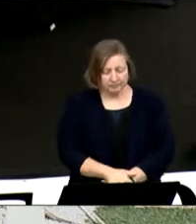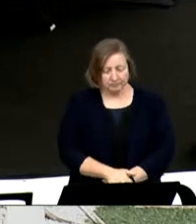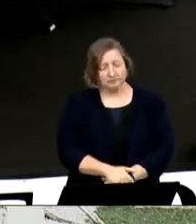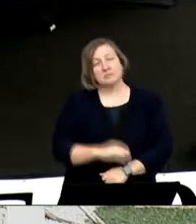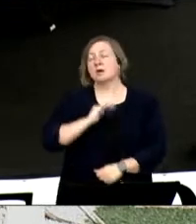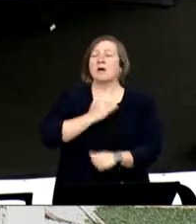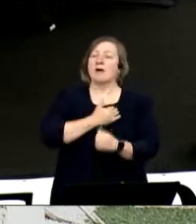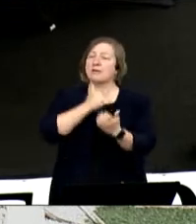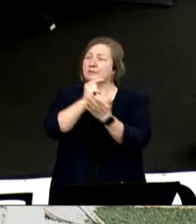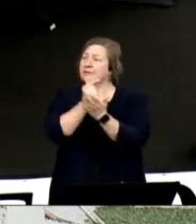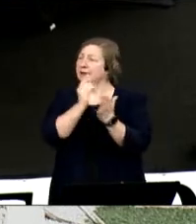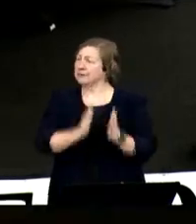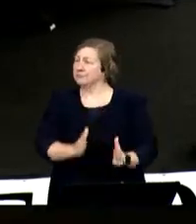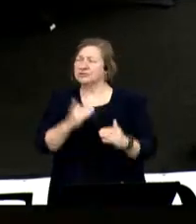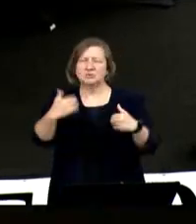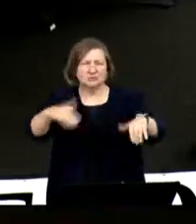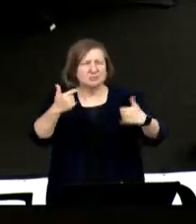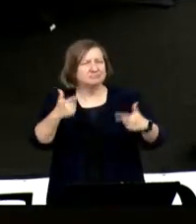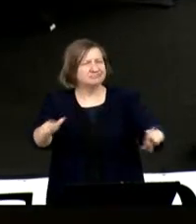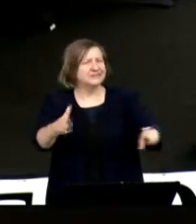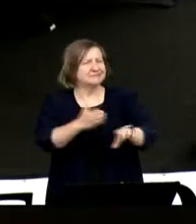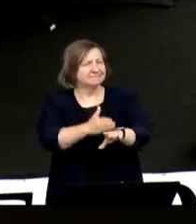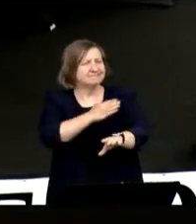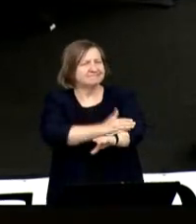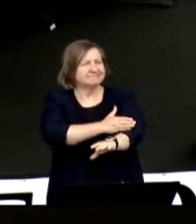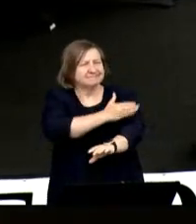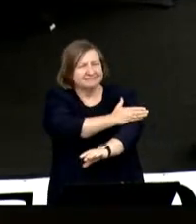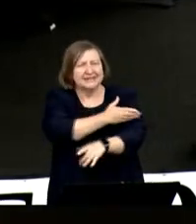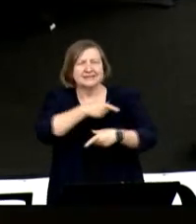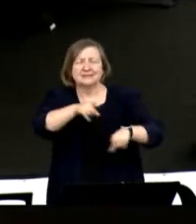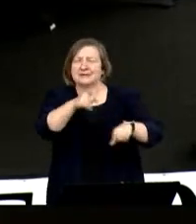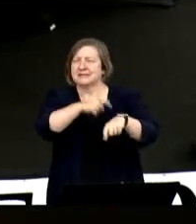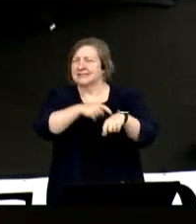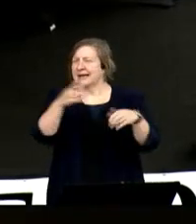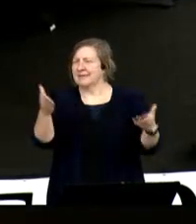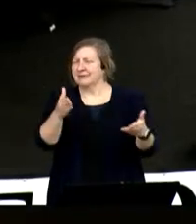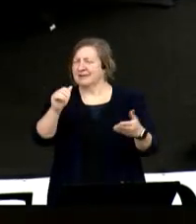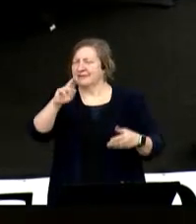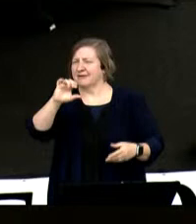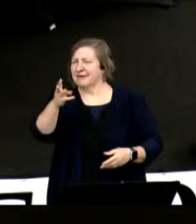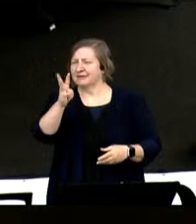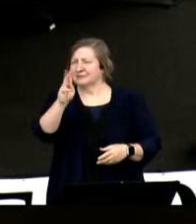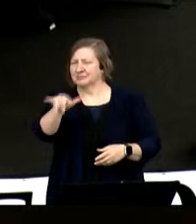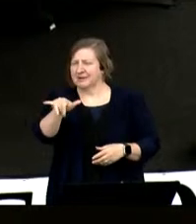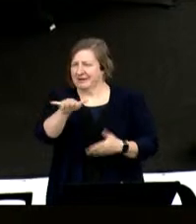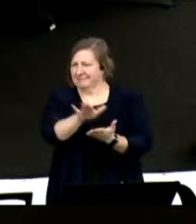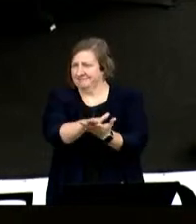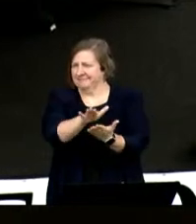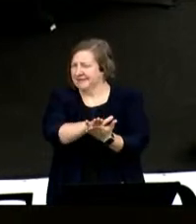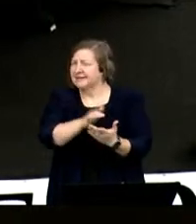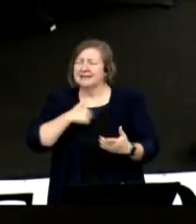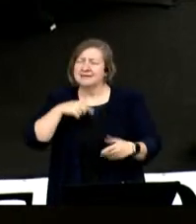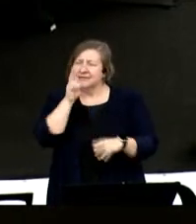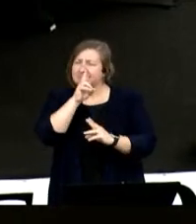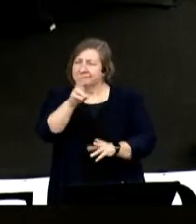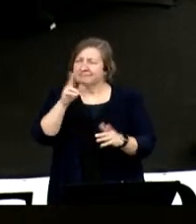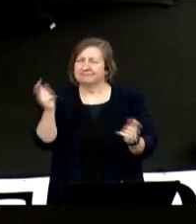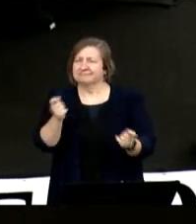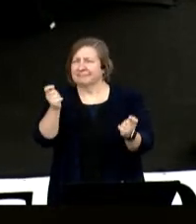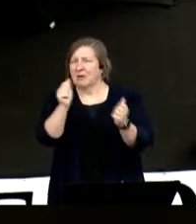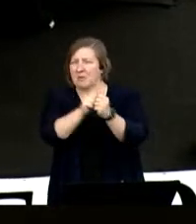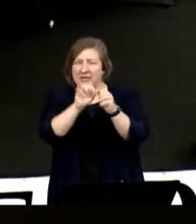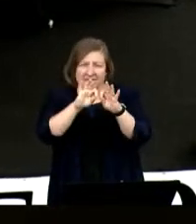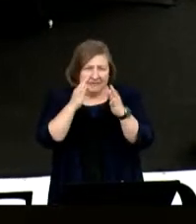Our graduates have made significant progress over their time at Archway Academy. I am honored to share the celebration with our